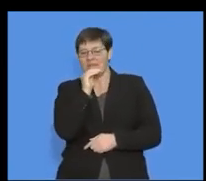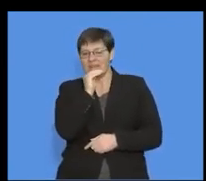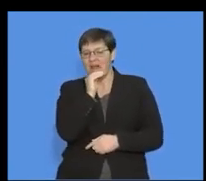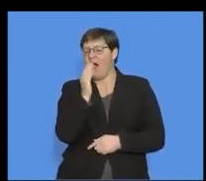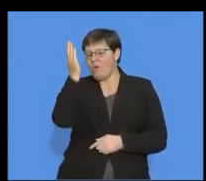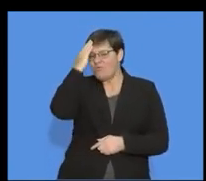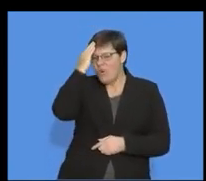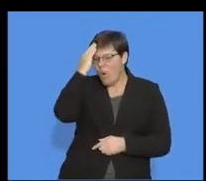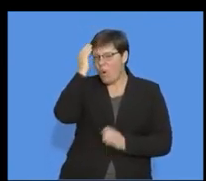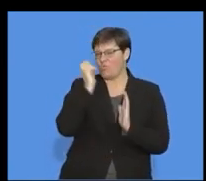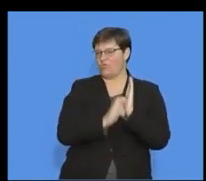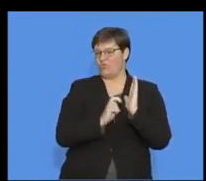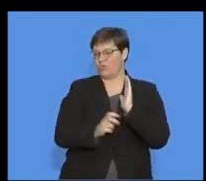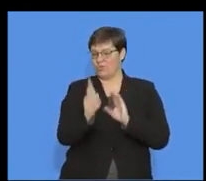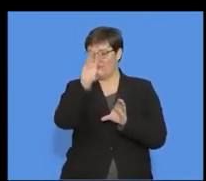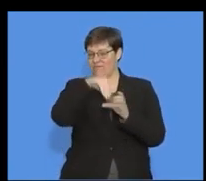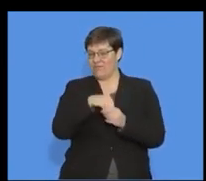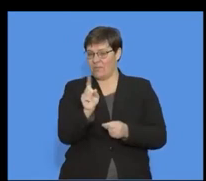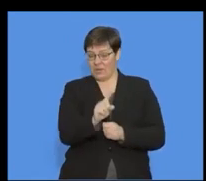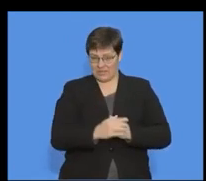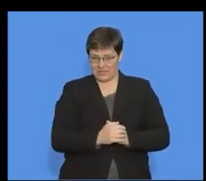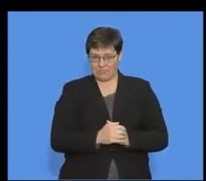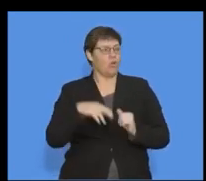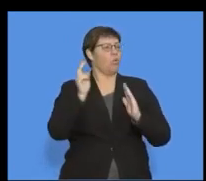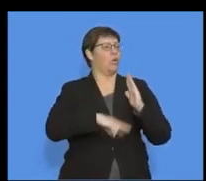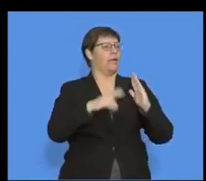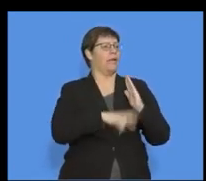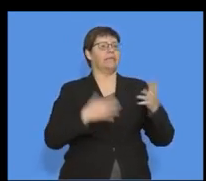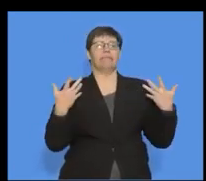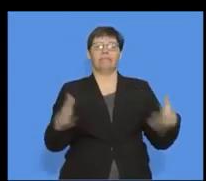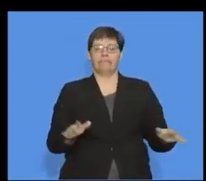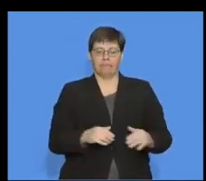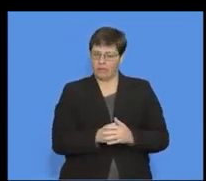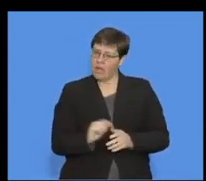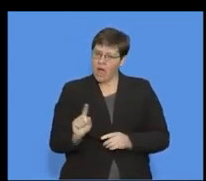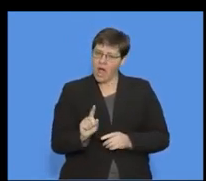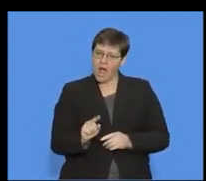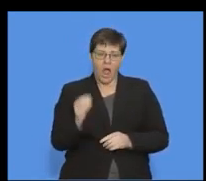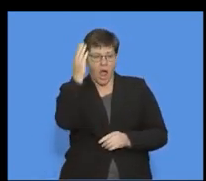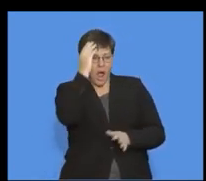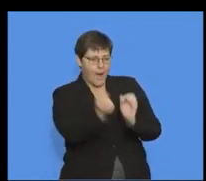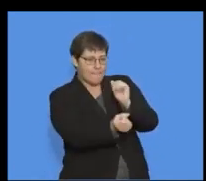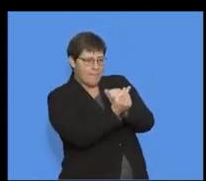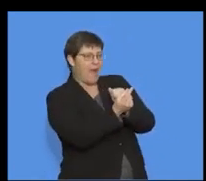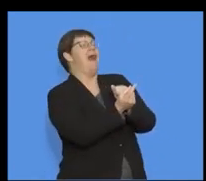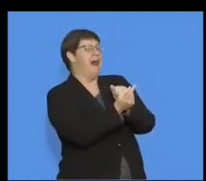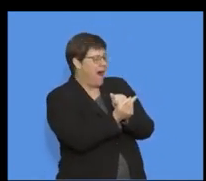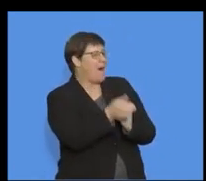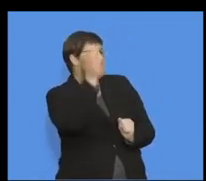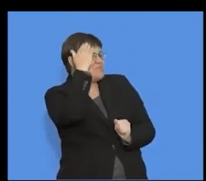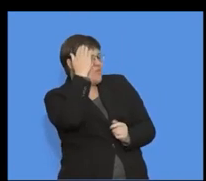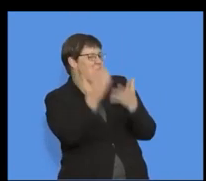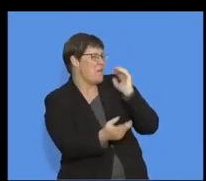triggering you to think about, right? So you don't just read it as though it's a novel. No, every important word